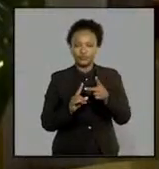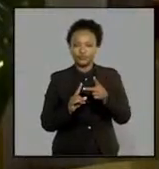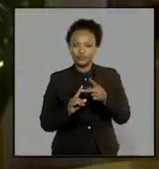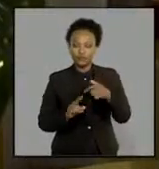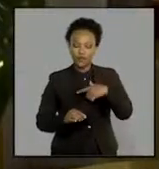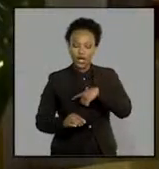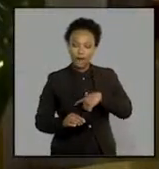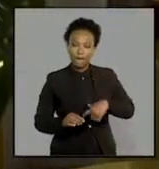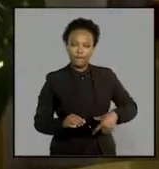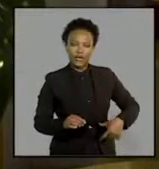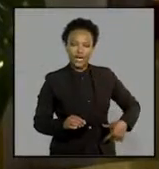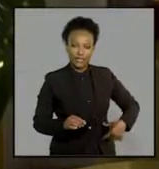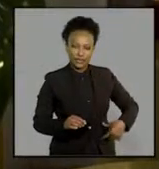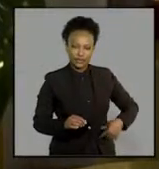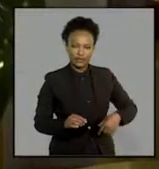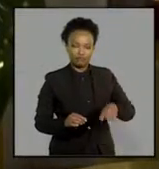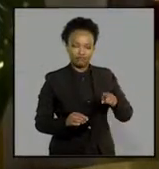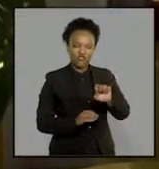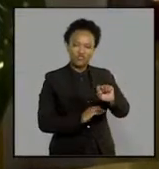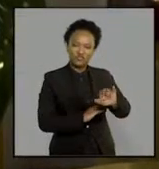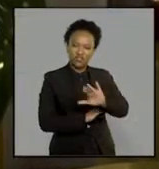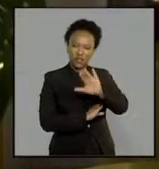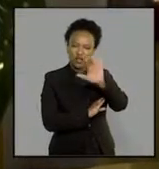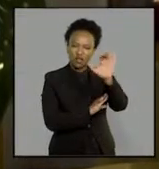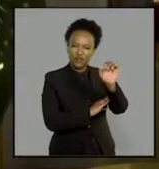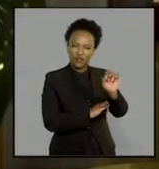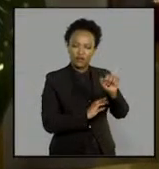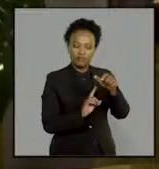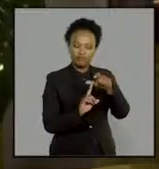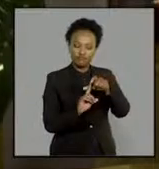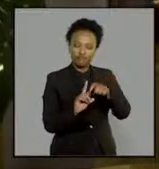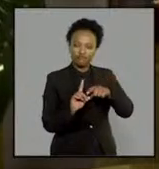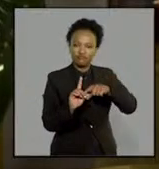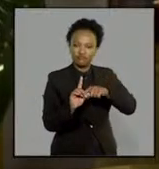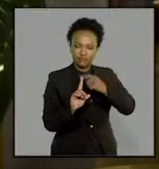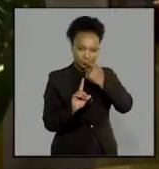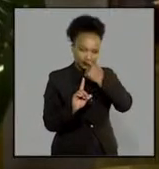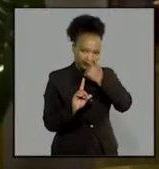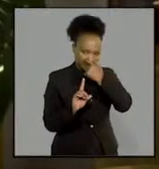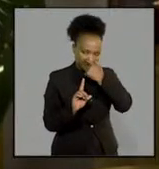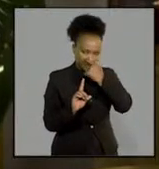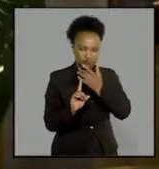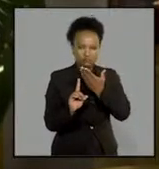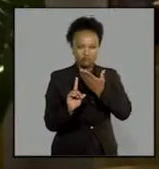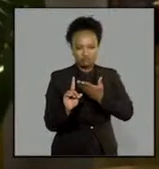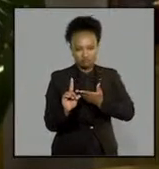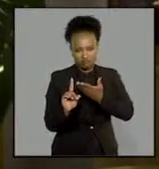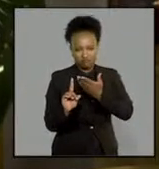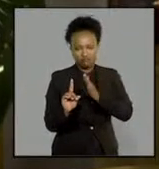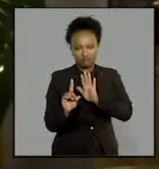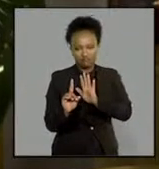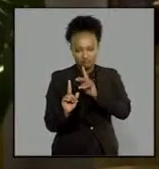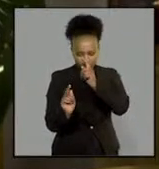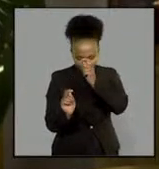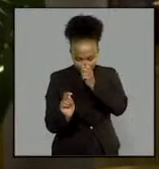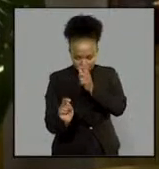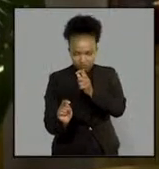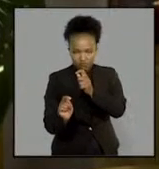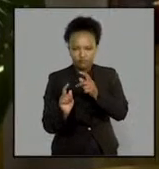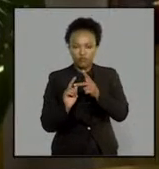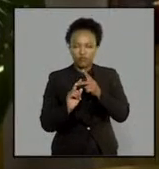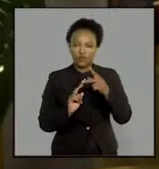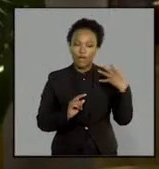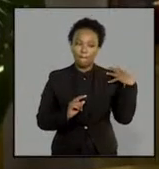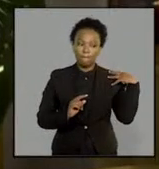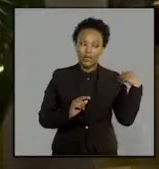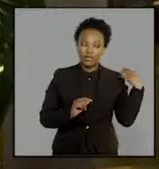His Excellency, the President of the Republic of South Africa, Mr. Matamela Cyril